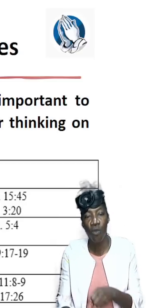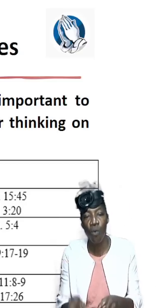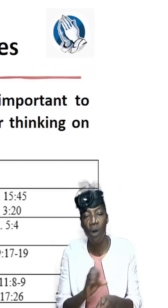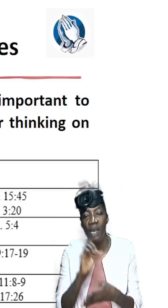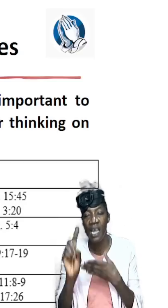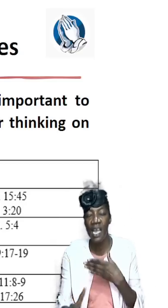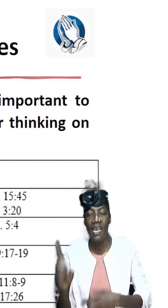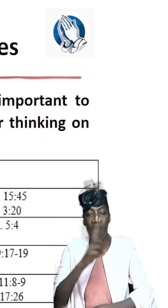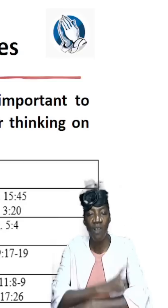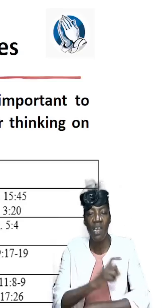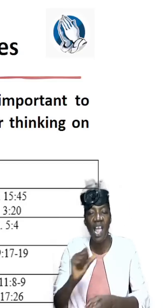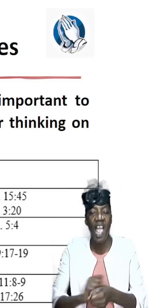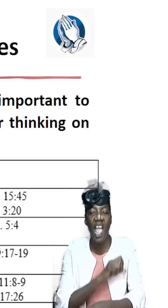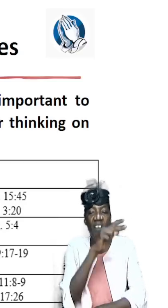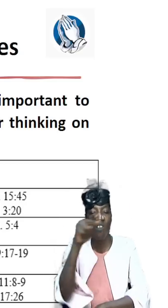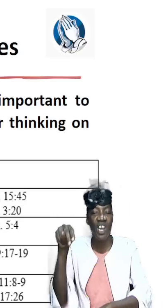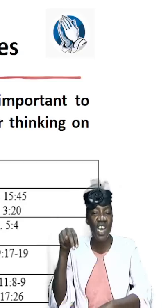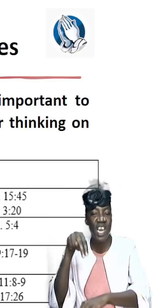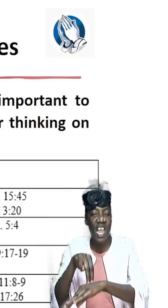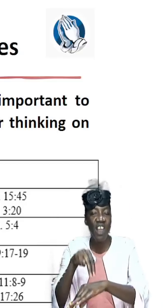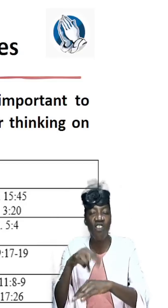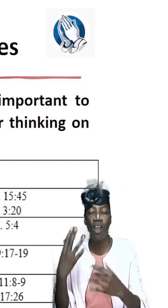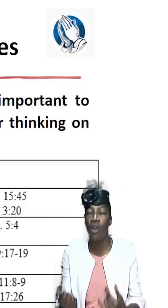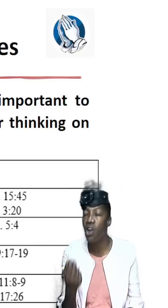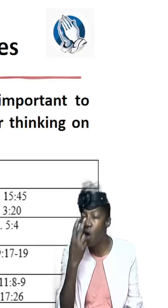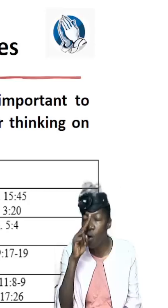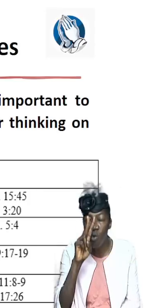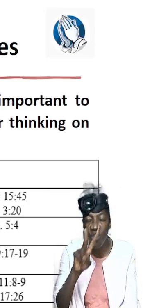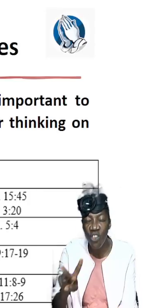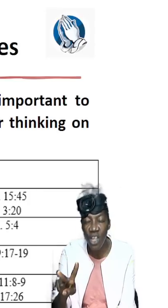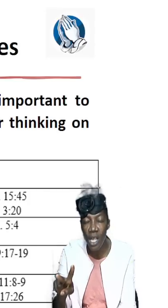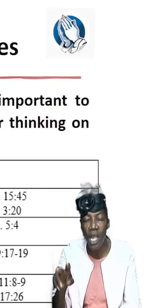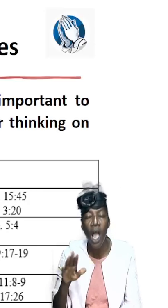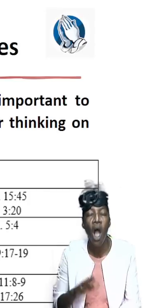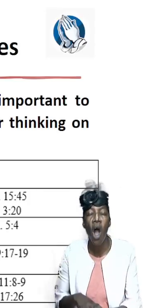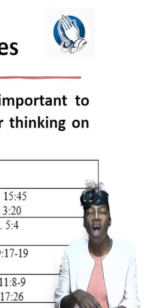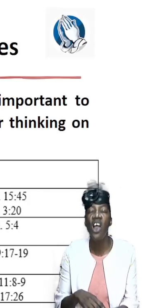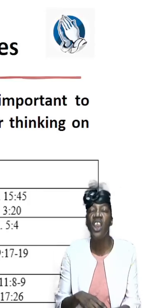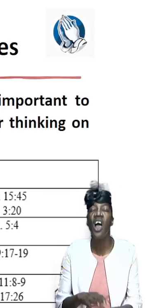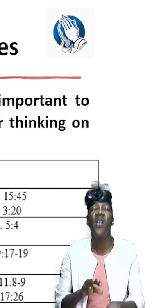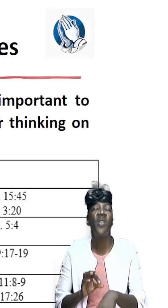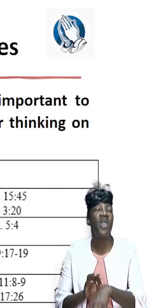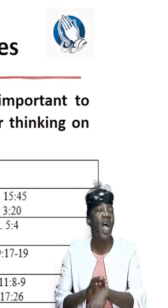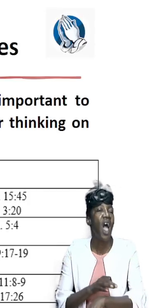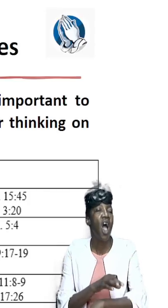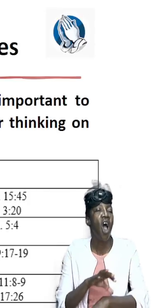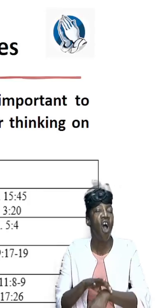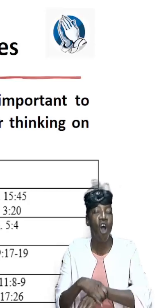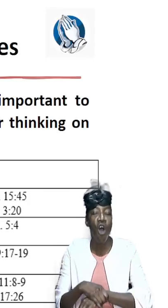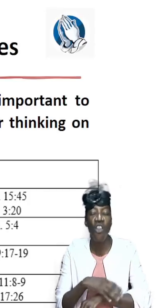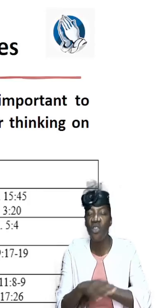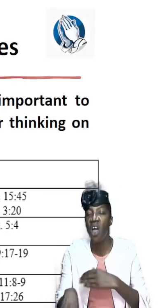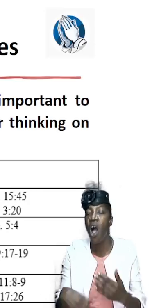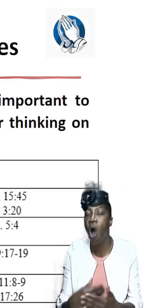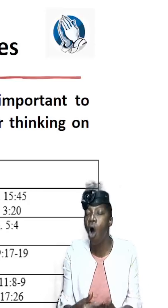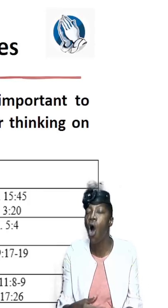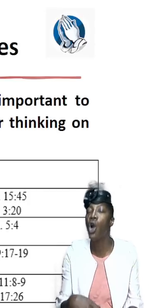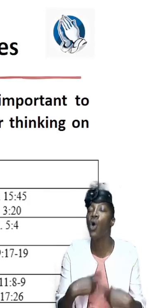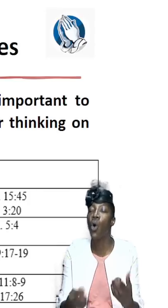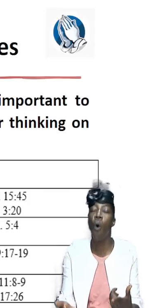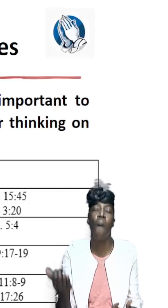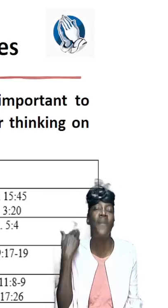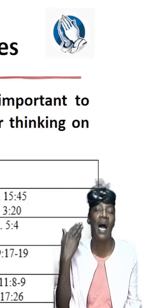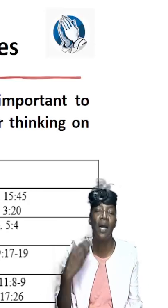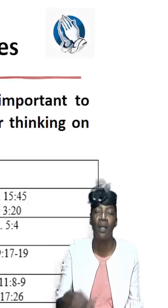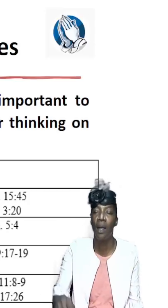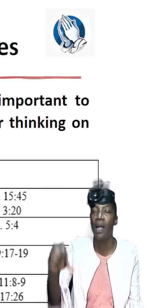every nation that we now see on the face of the earth. They all go back to